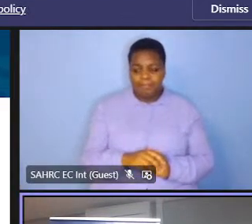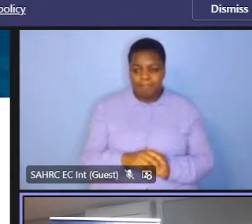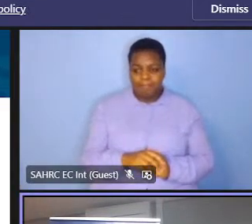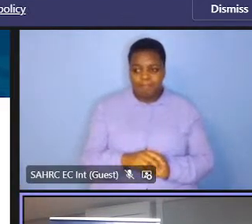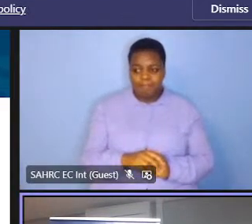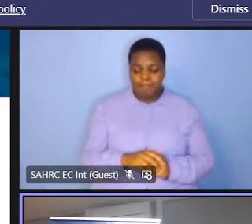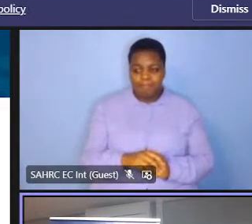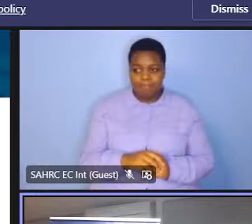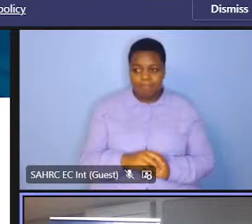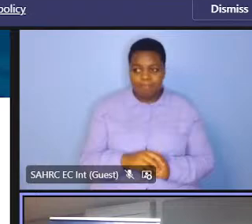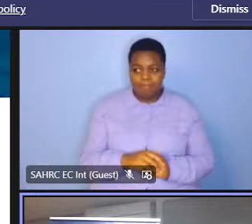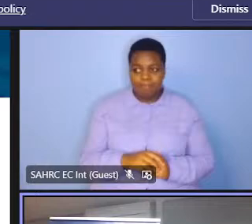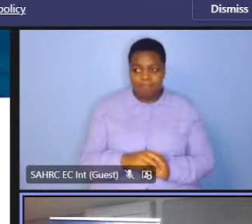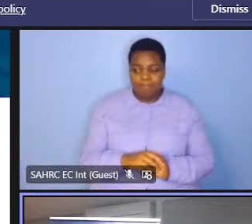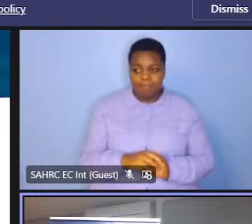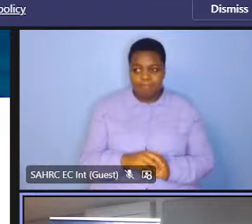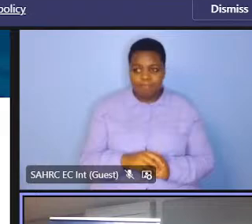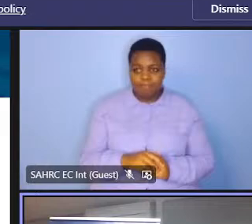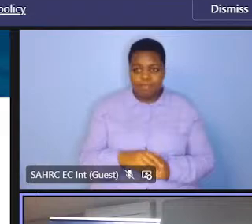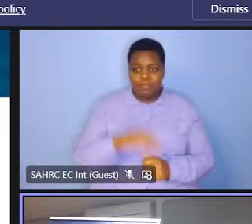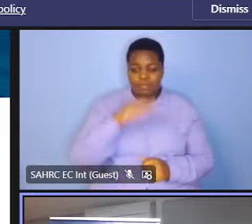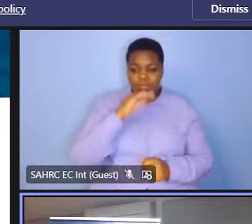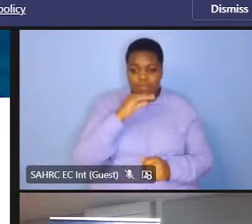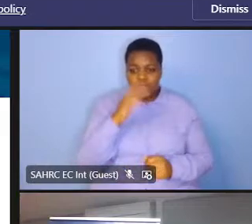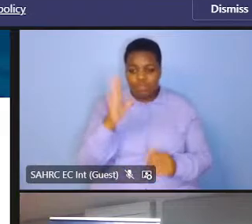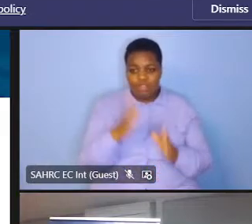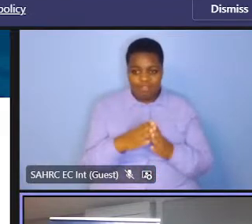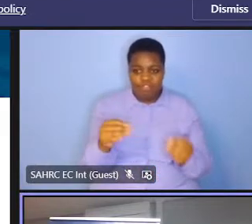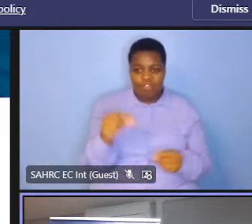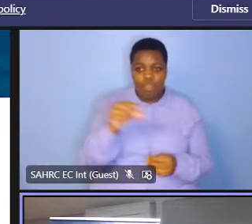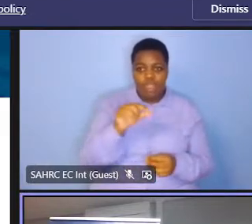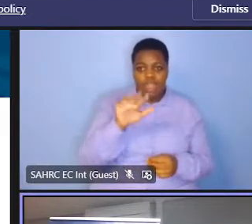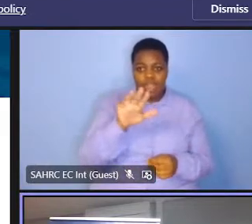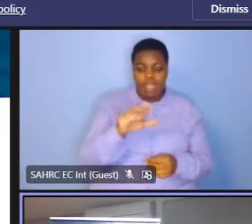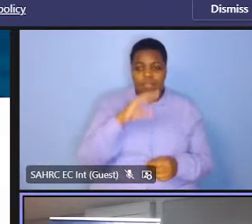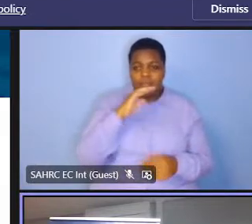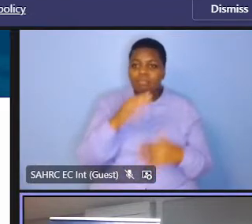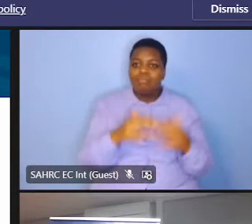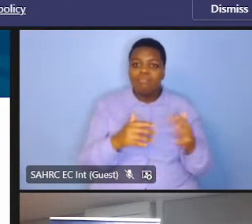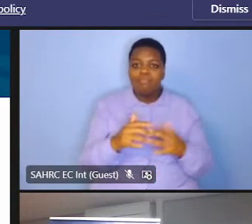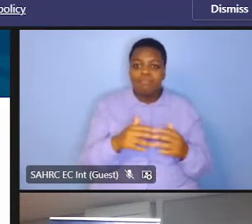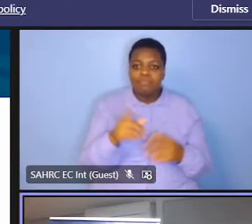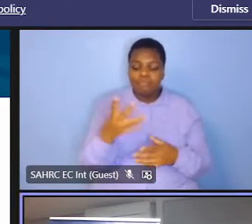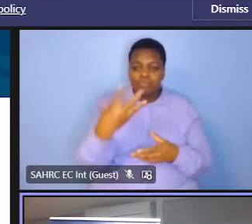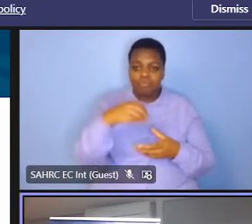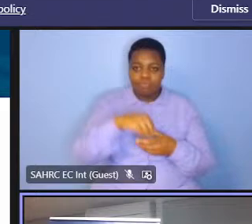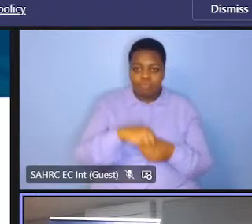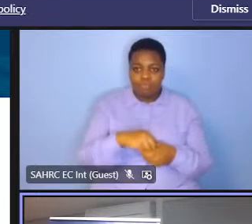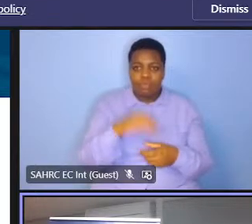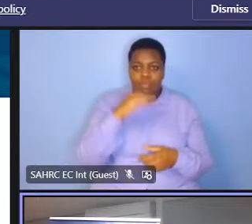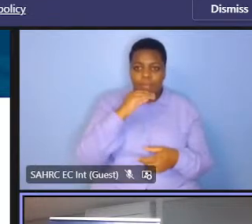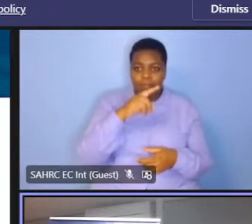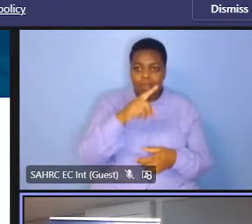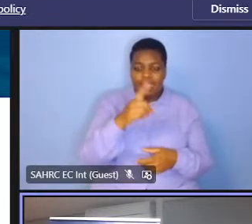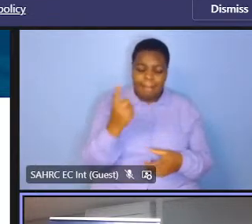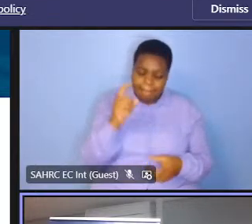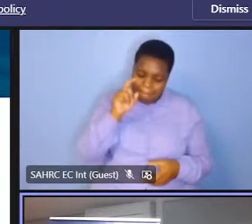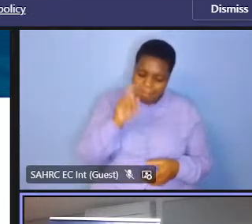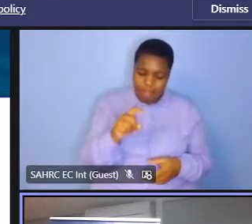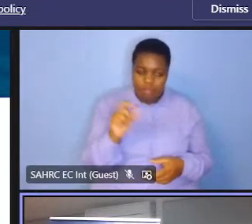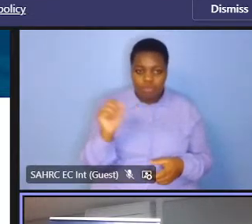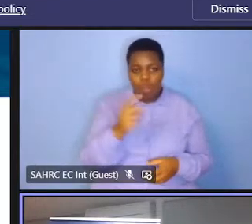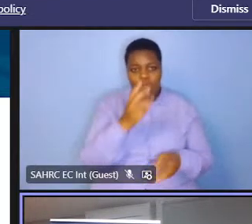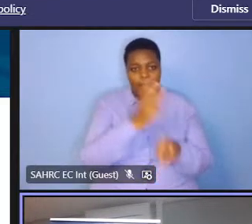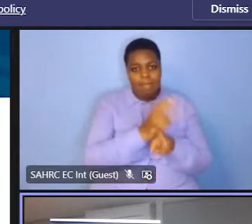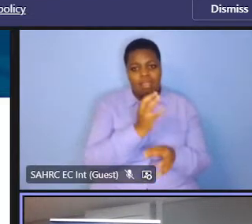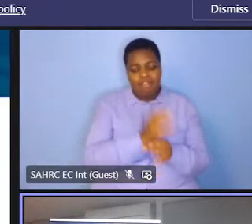until the completion of grade 9, whichever occur first. It obliges every parent to